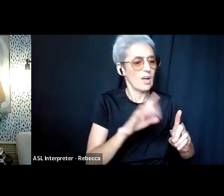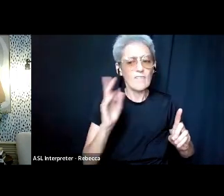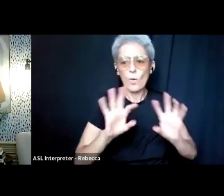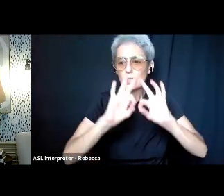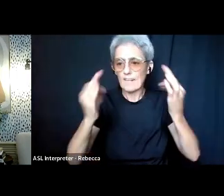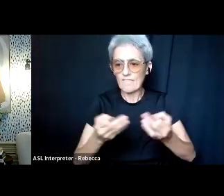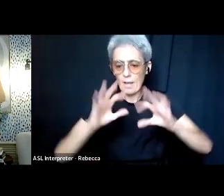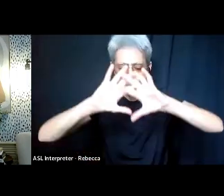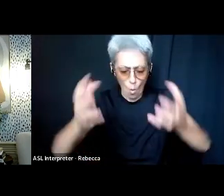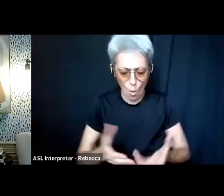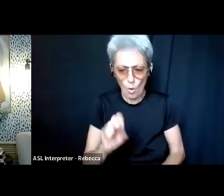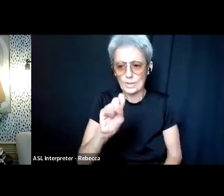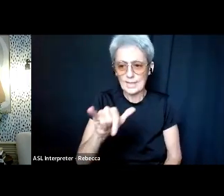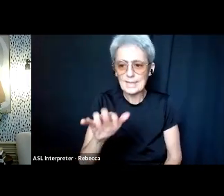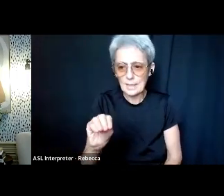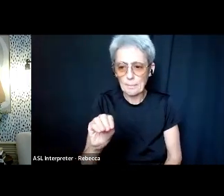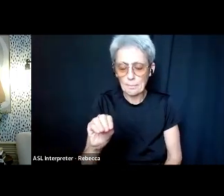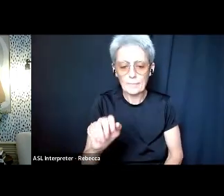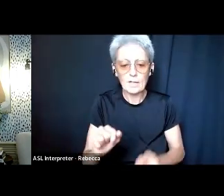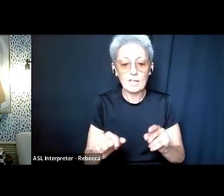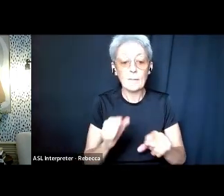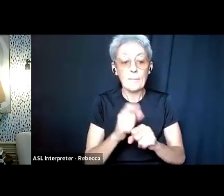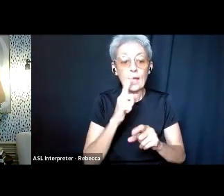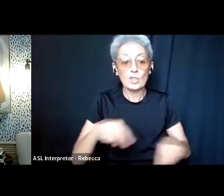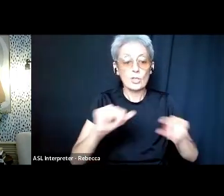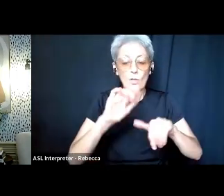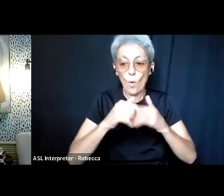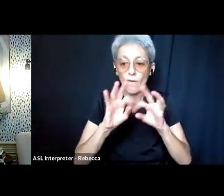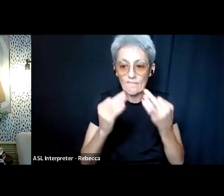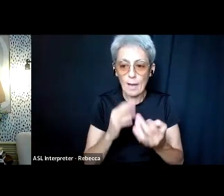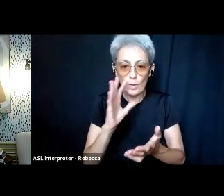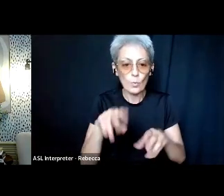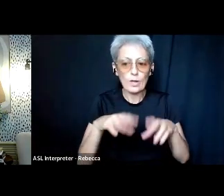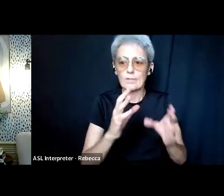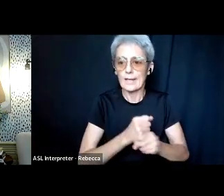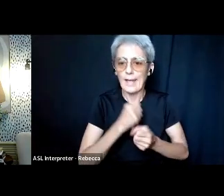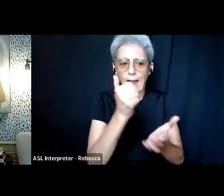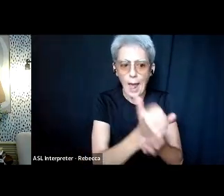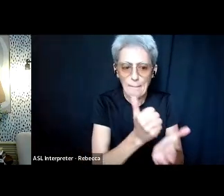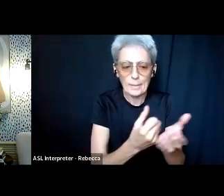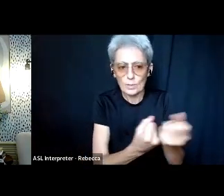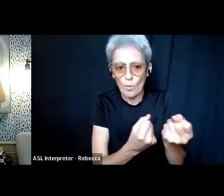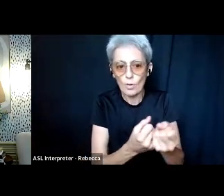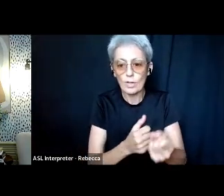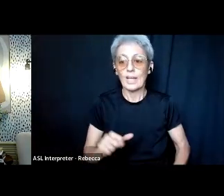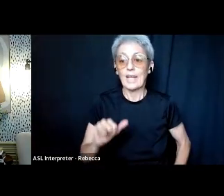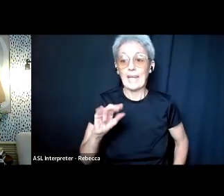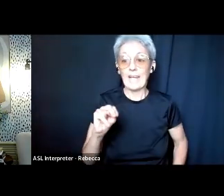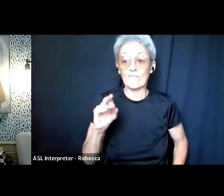the system get help and get support. This is why informal support is so